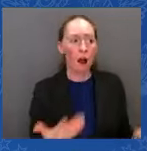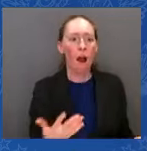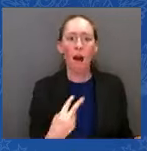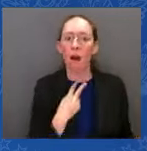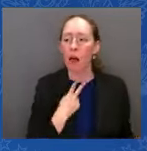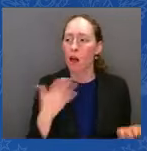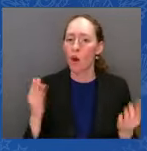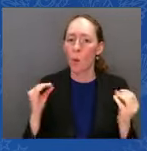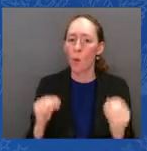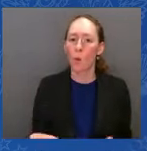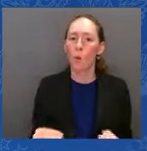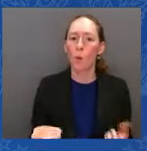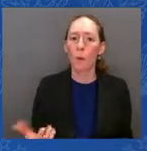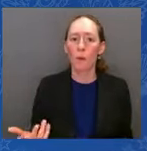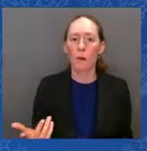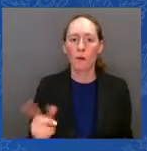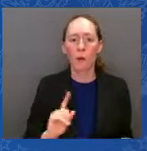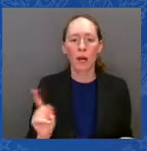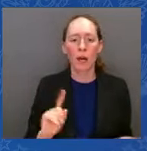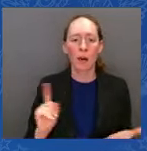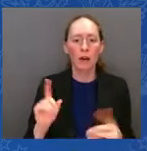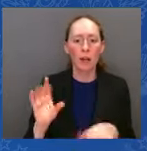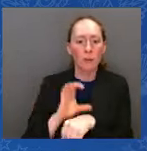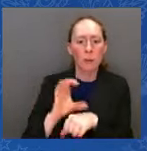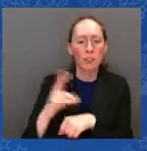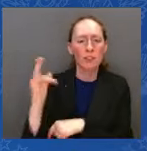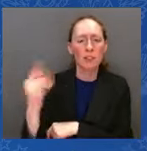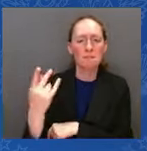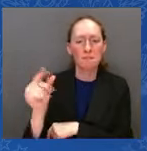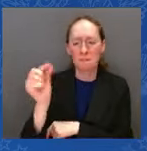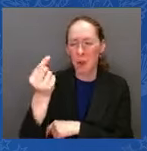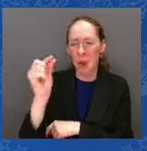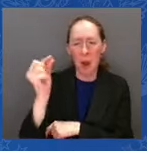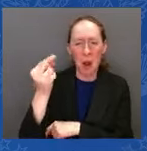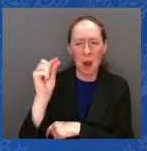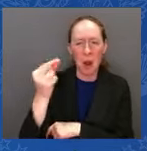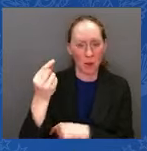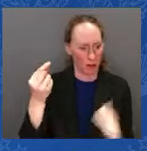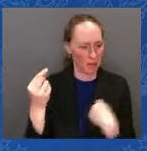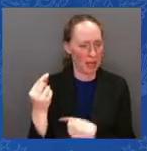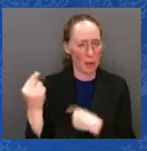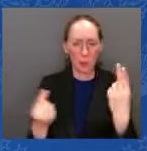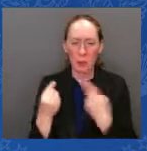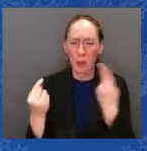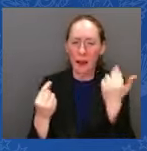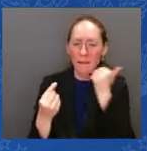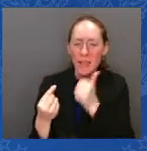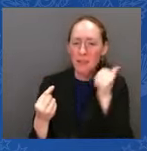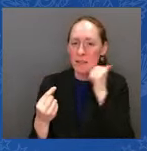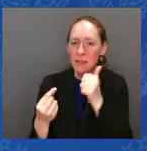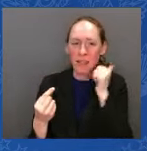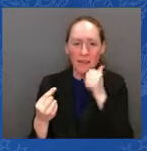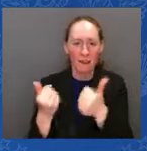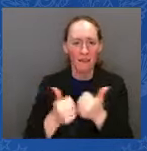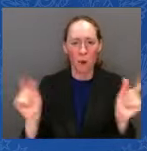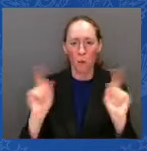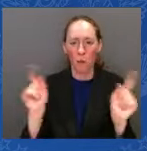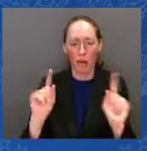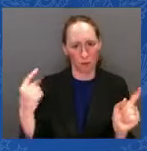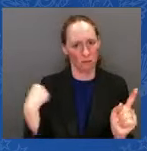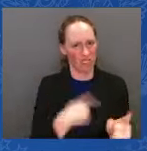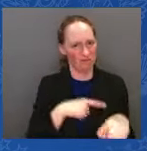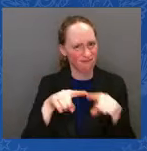size of the end of your little finger. Nearly everything in our lives, from cell phones, automobiles, refrigerators, most sophisticated weapon systems.